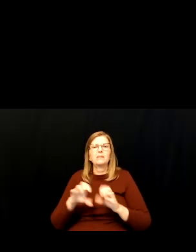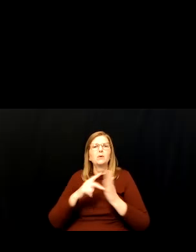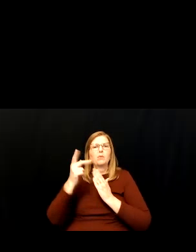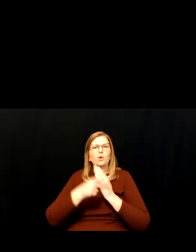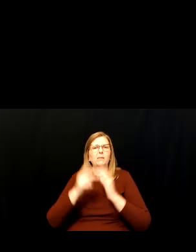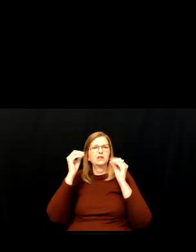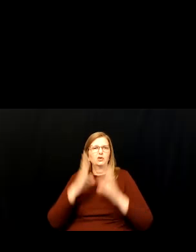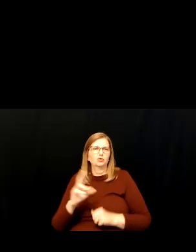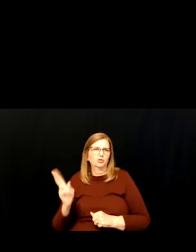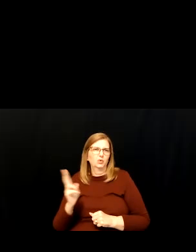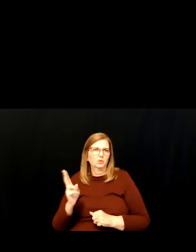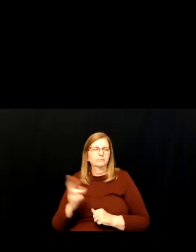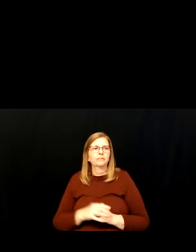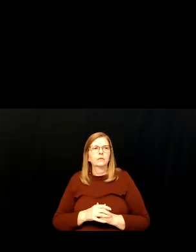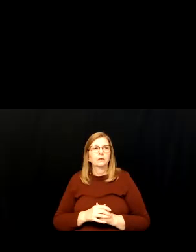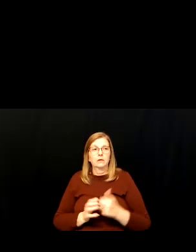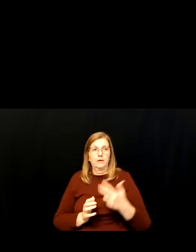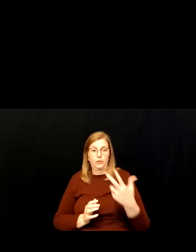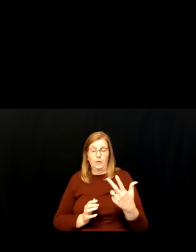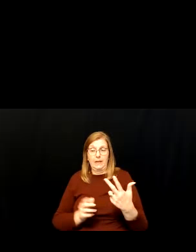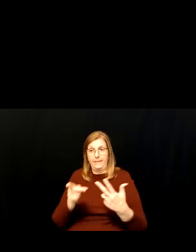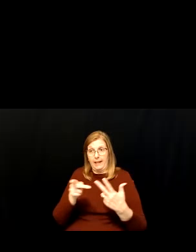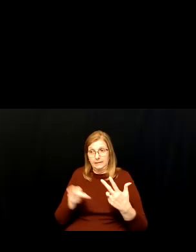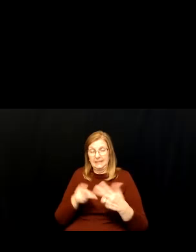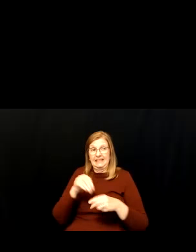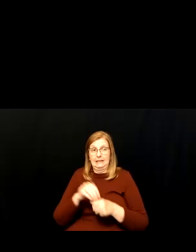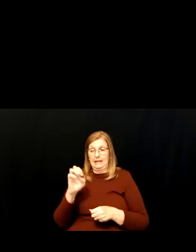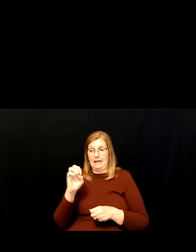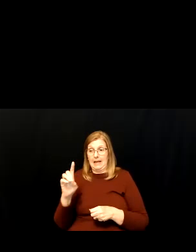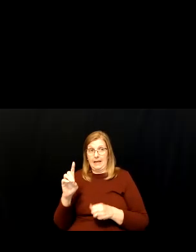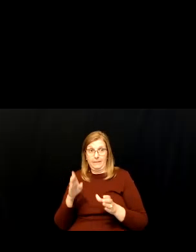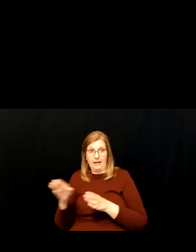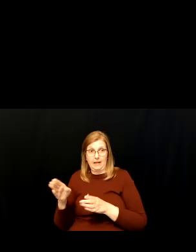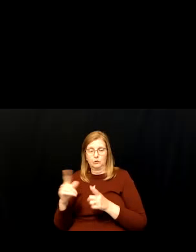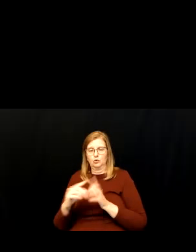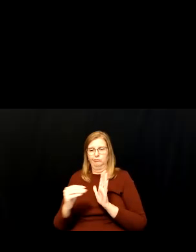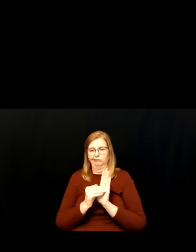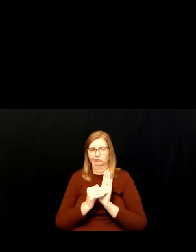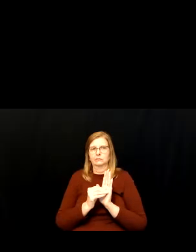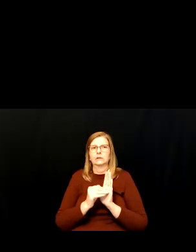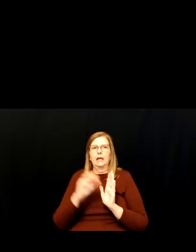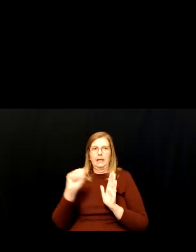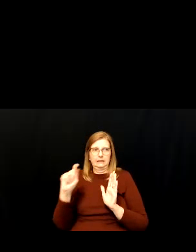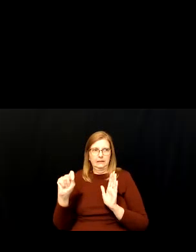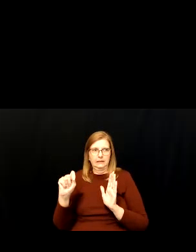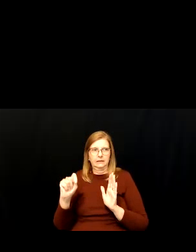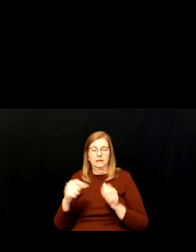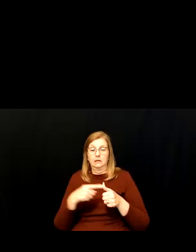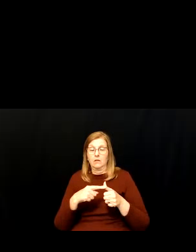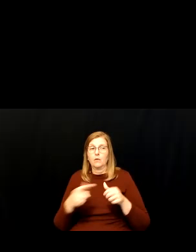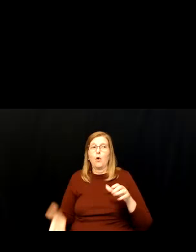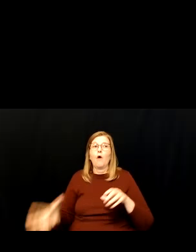use. There are 3 additional places in Ed Plan to document assistive technology. Number 1 is in the